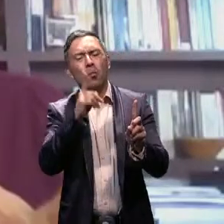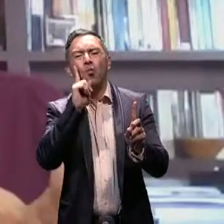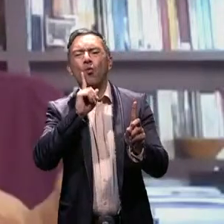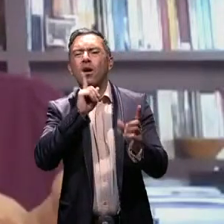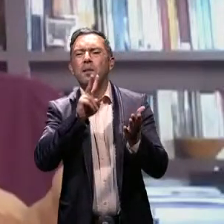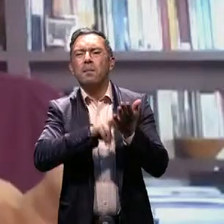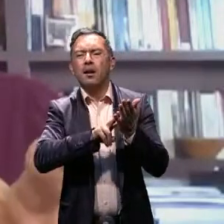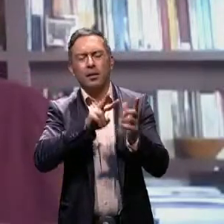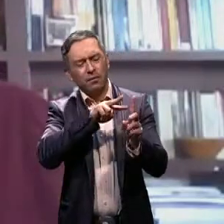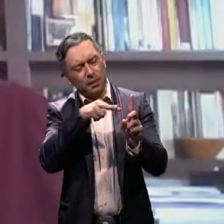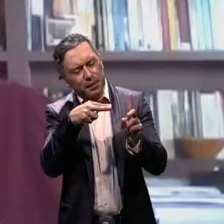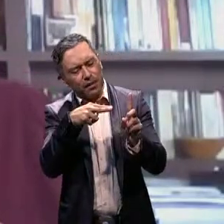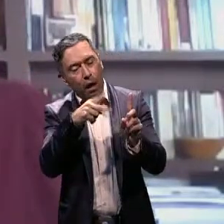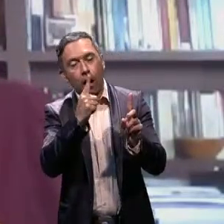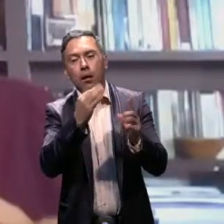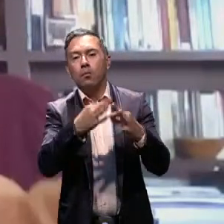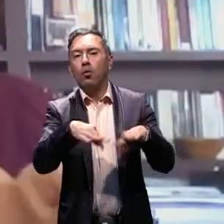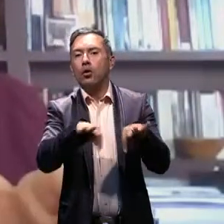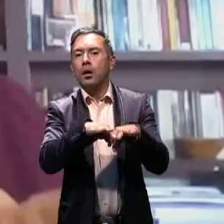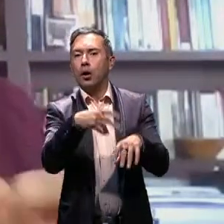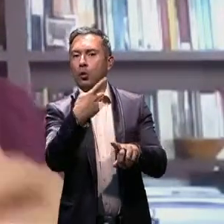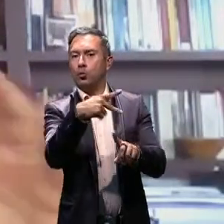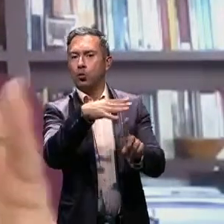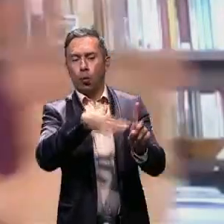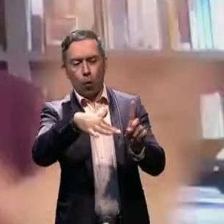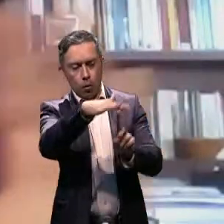is to be able to work on these realities.